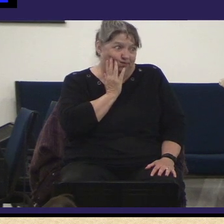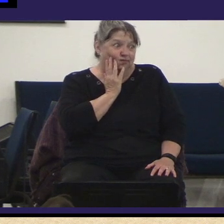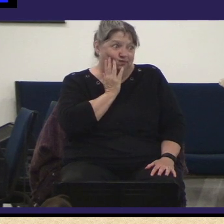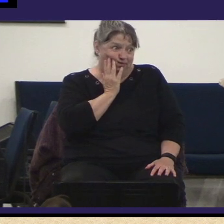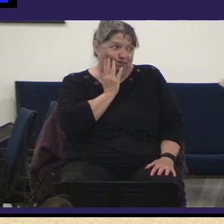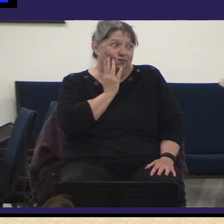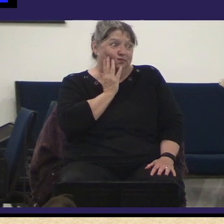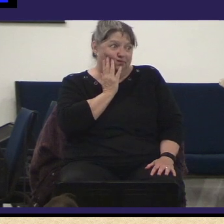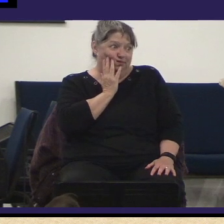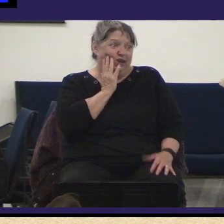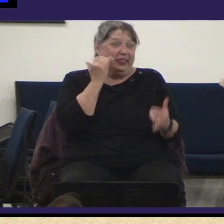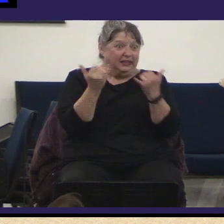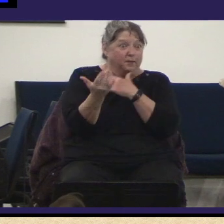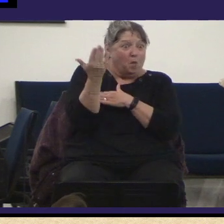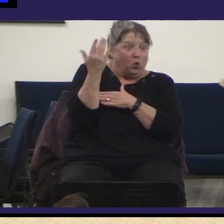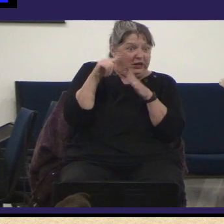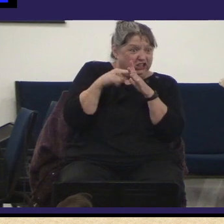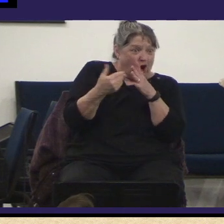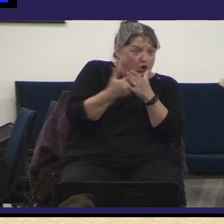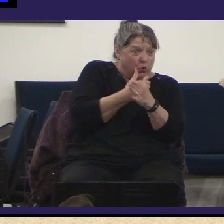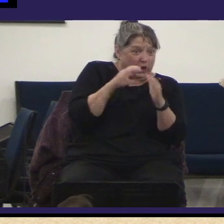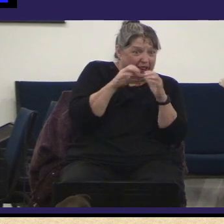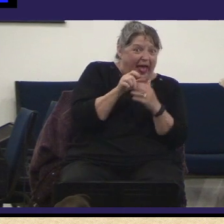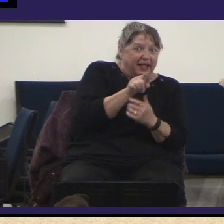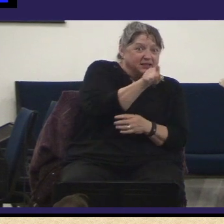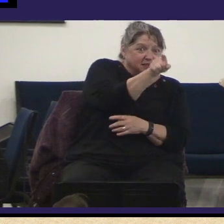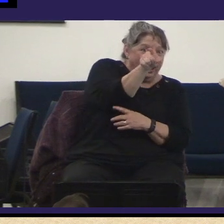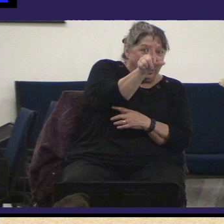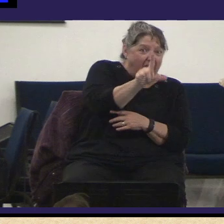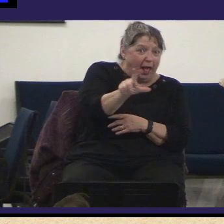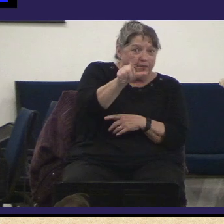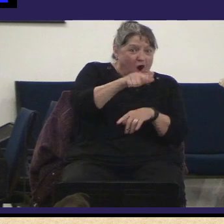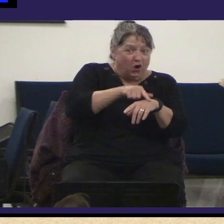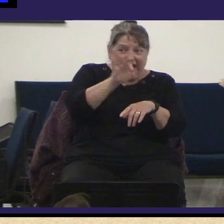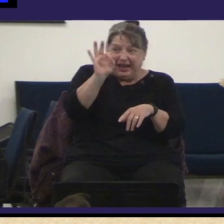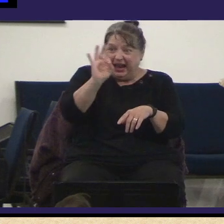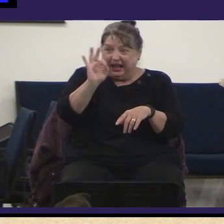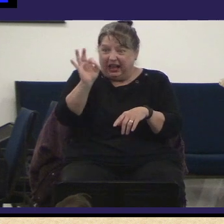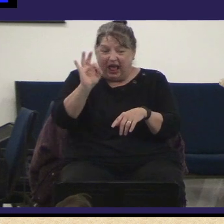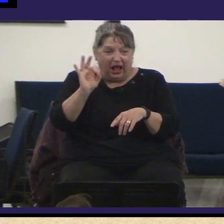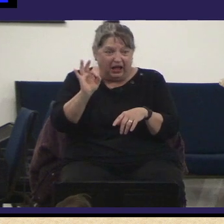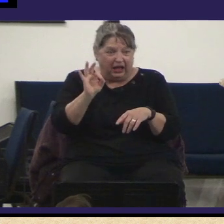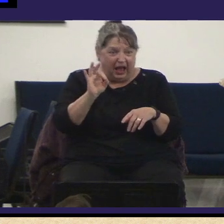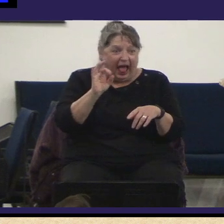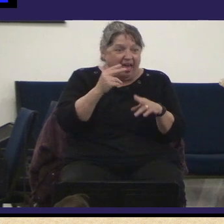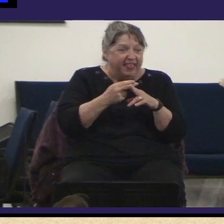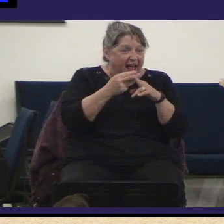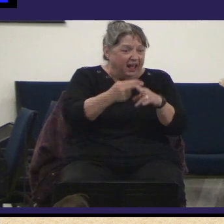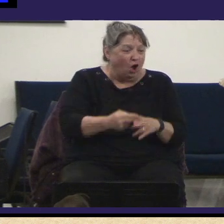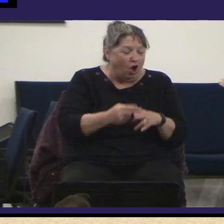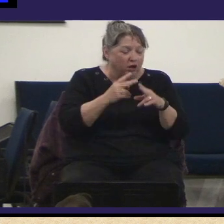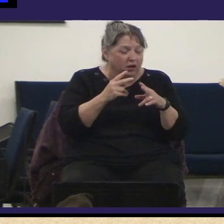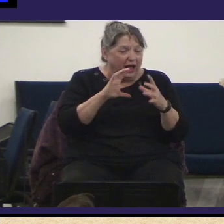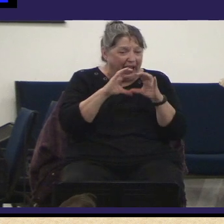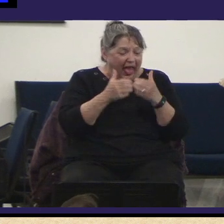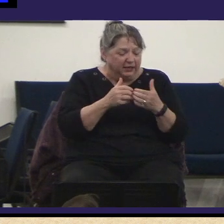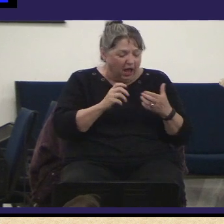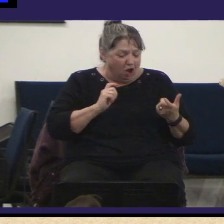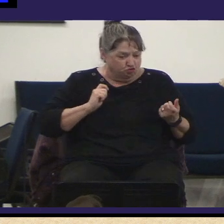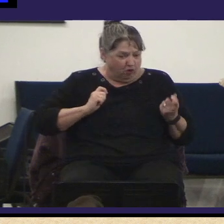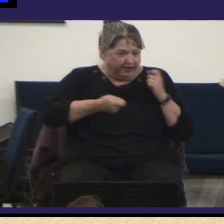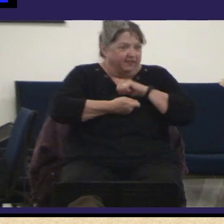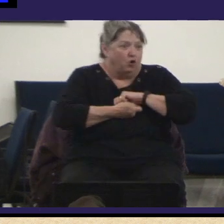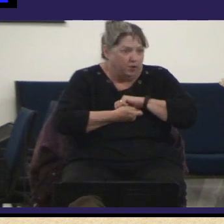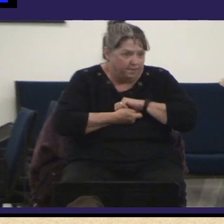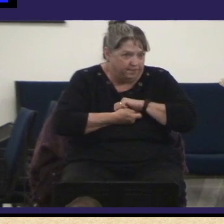that's a powerful class. Sunday mornings at 9 a.m. here at the church, Transformed. Why? Because I want to know truth. I want